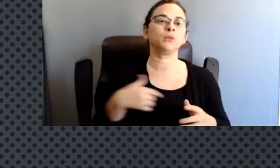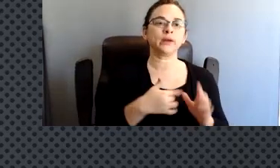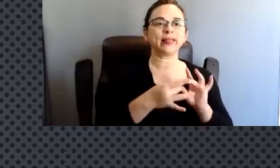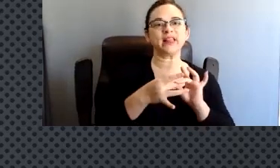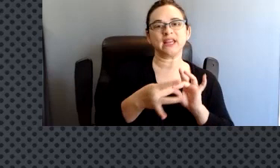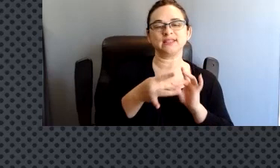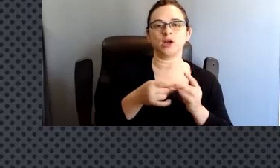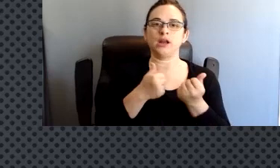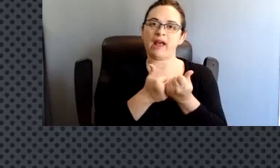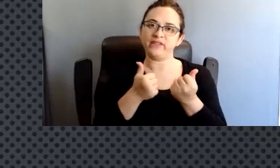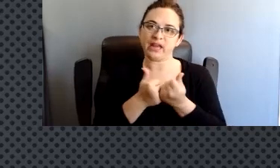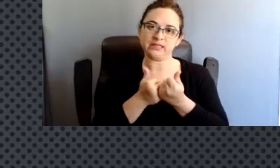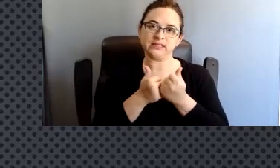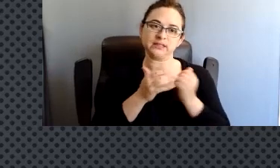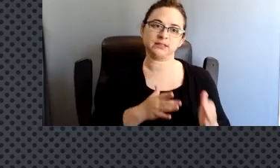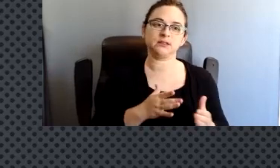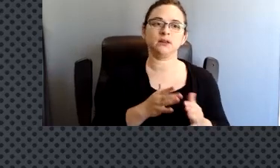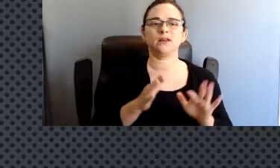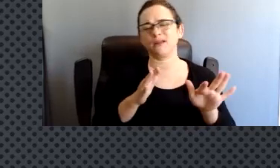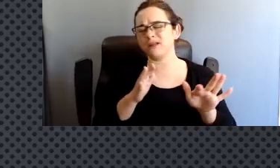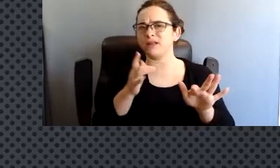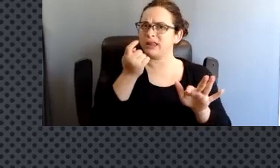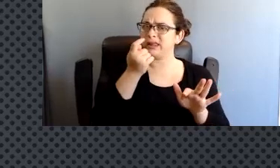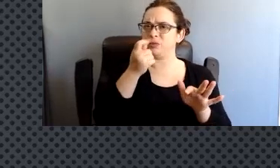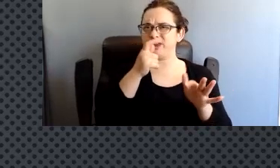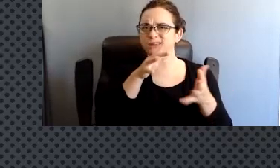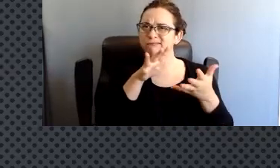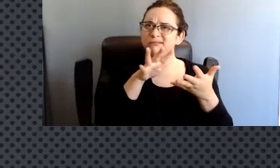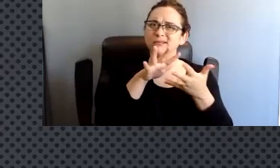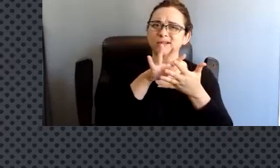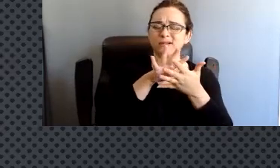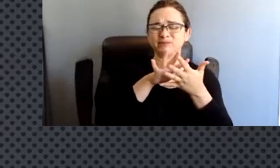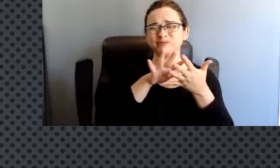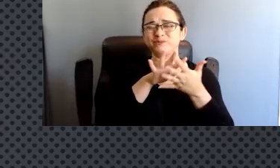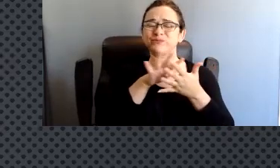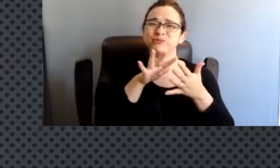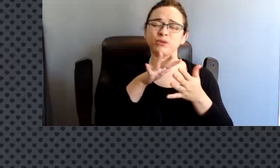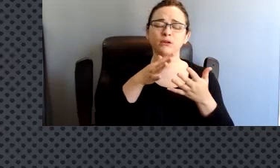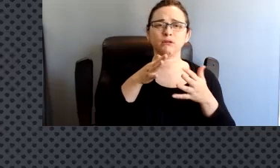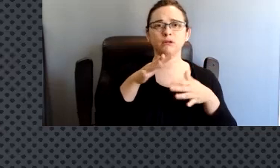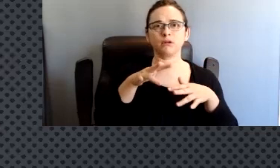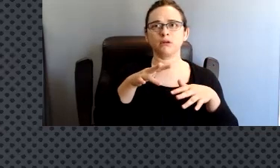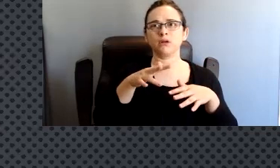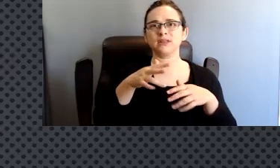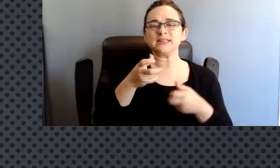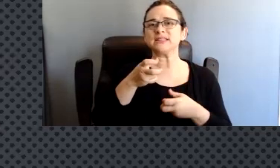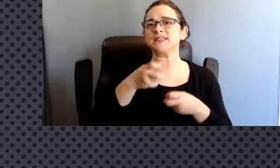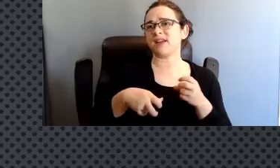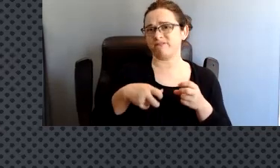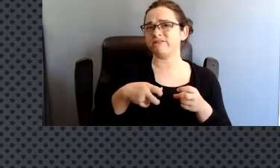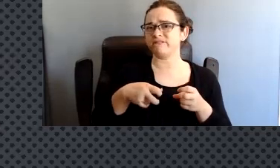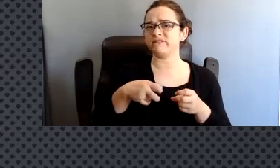and which it gets kind of muddy at times because we don't want to enable our students, but we also want to make them solution